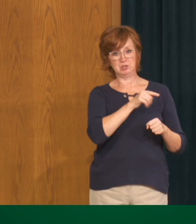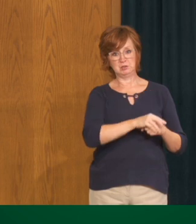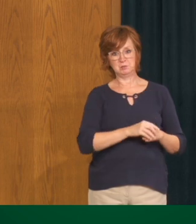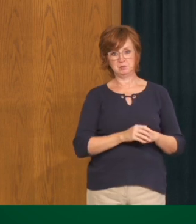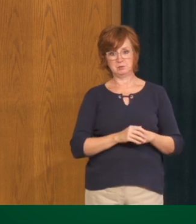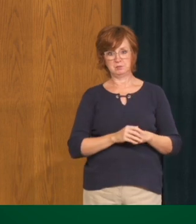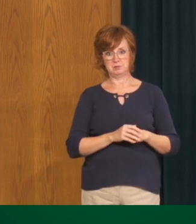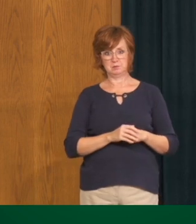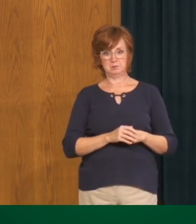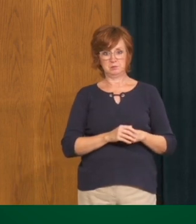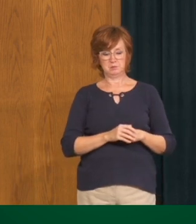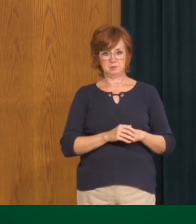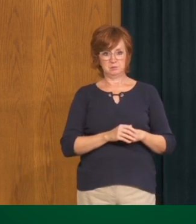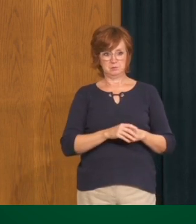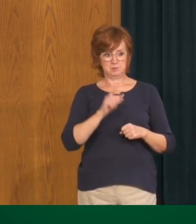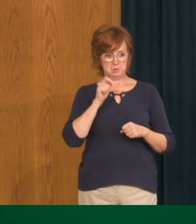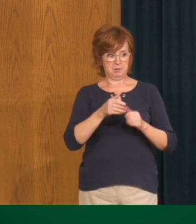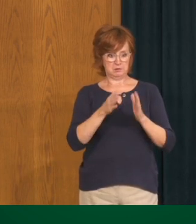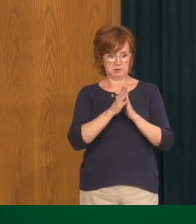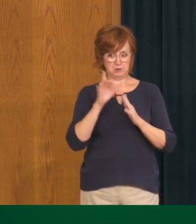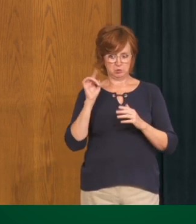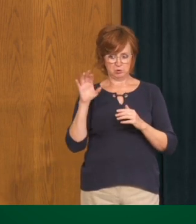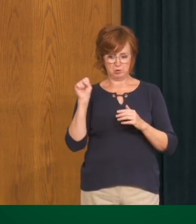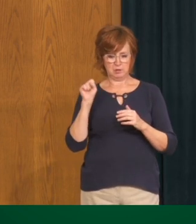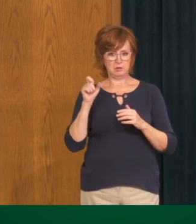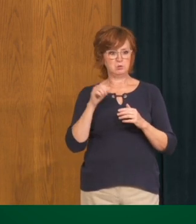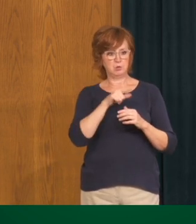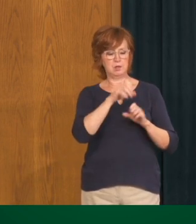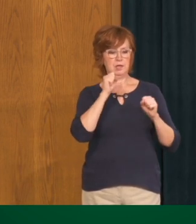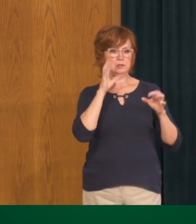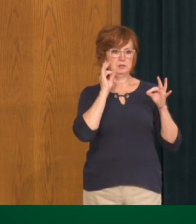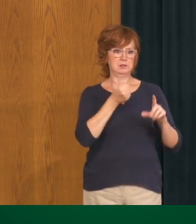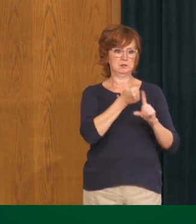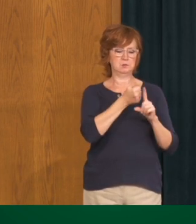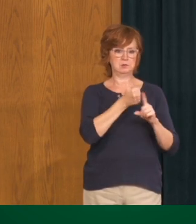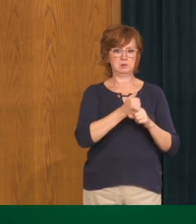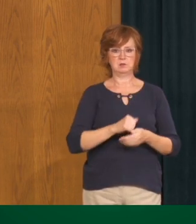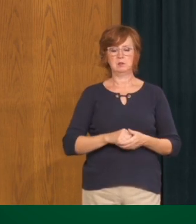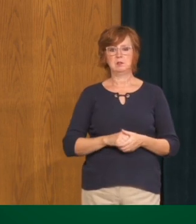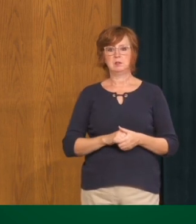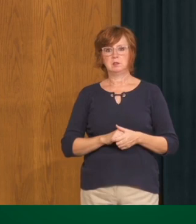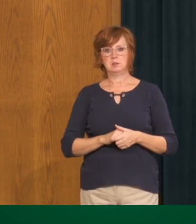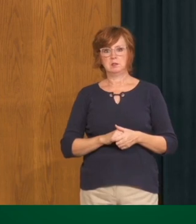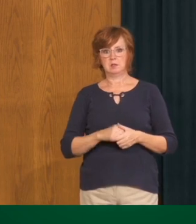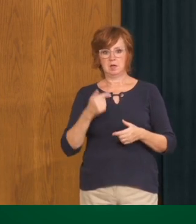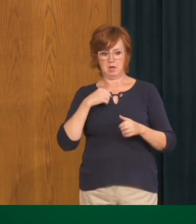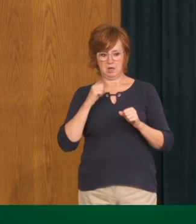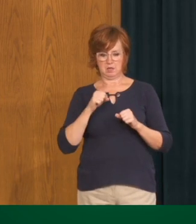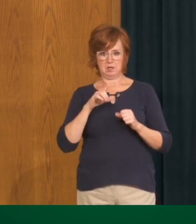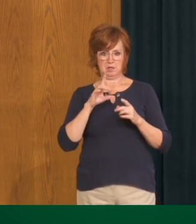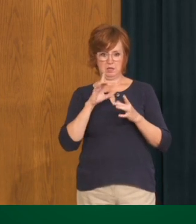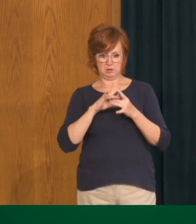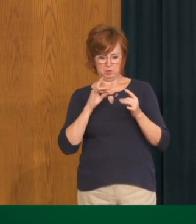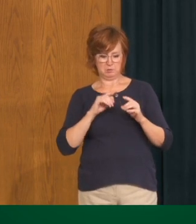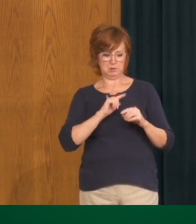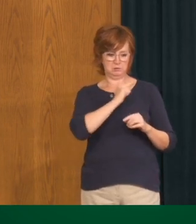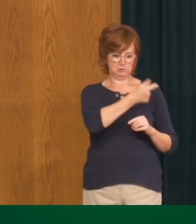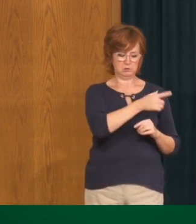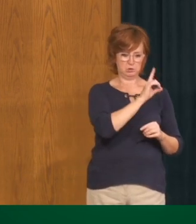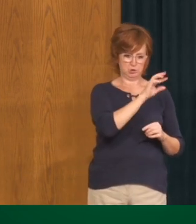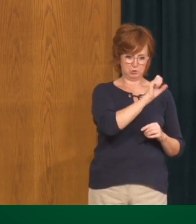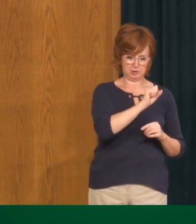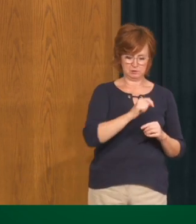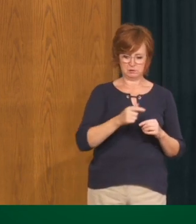their decision be completely, unilateral? Well, as I mentioned before, and I'll let Dr. Shahab comment on this as